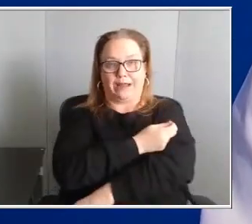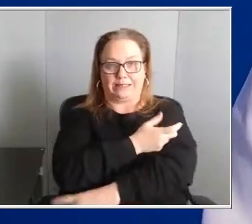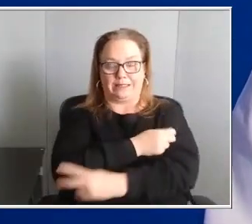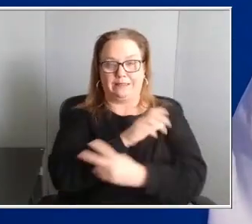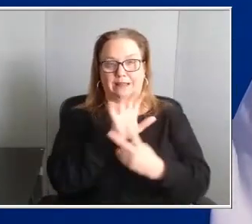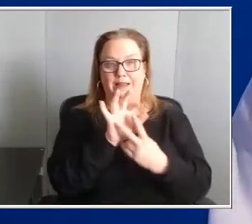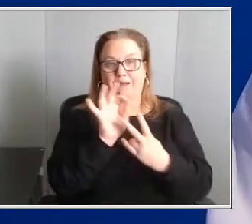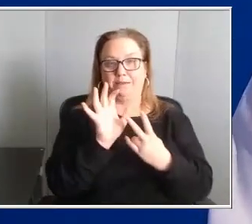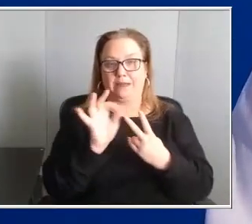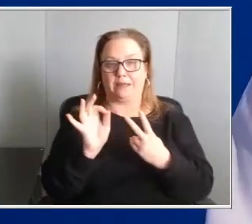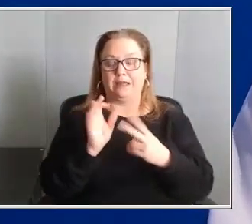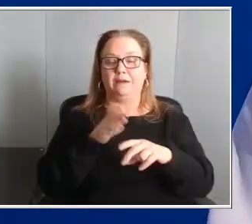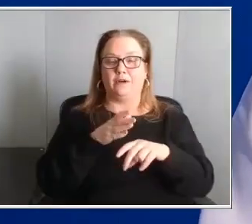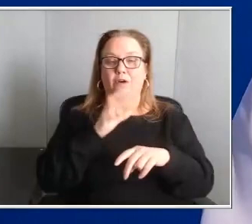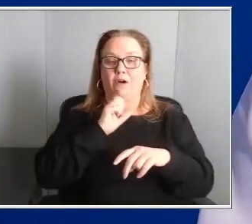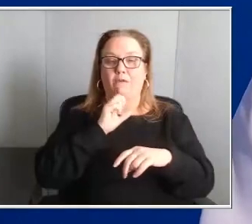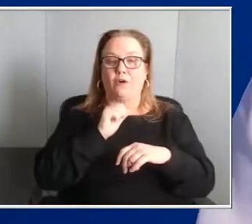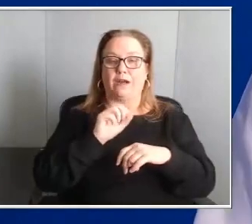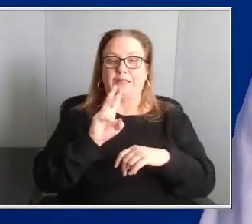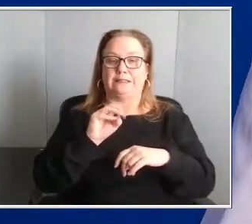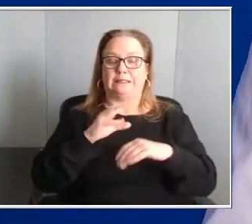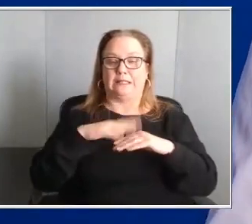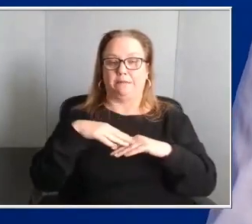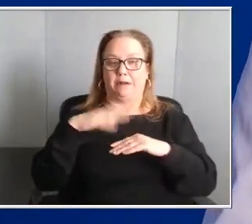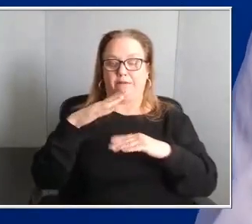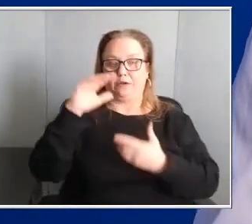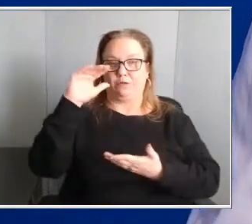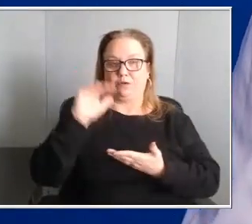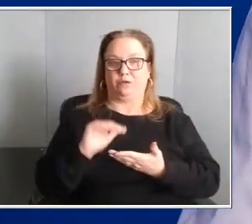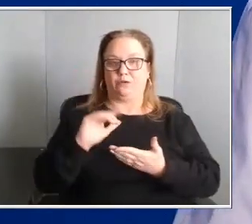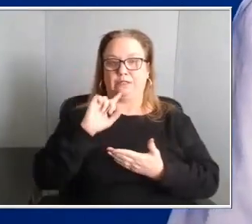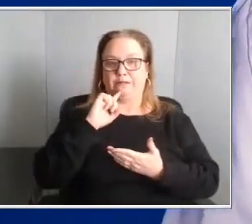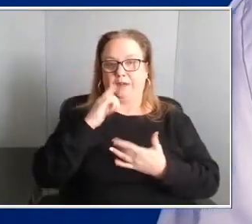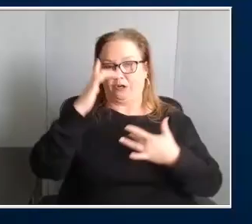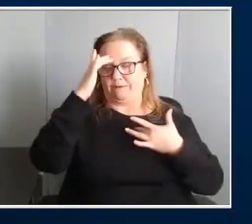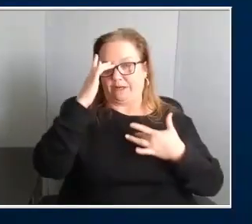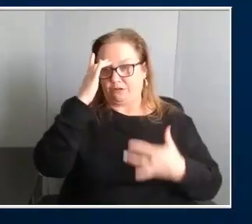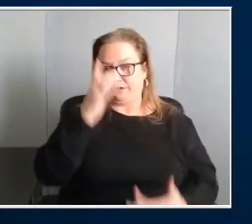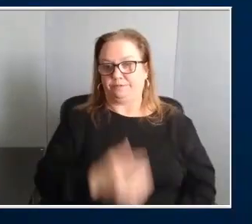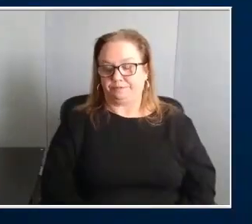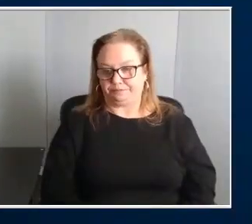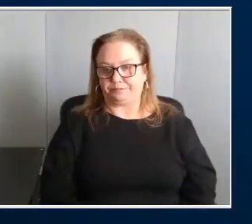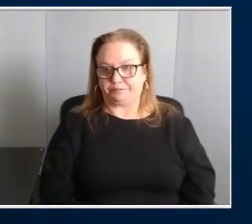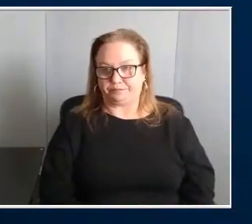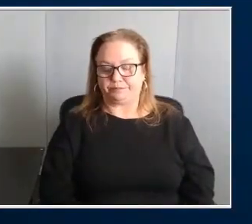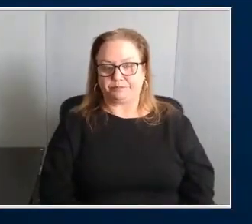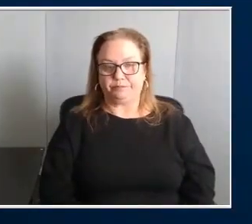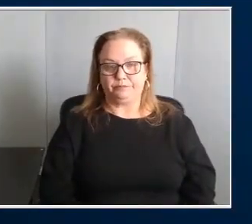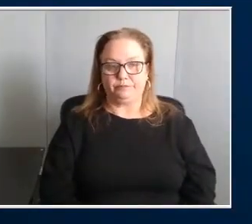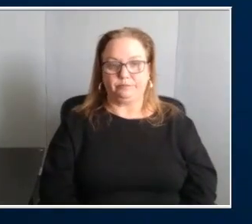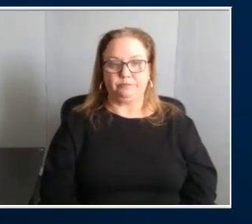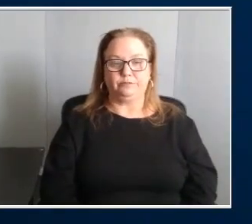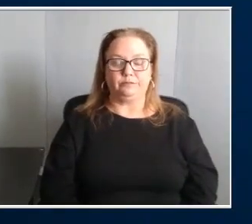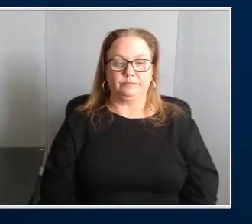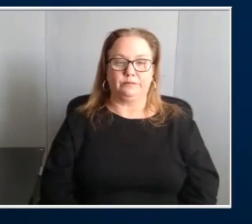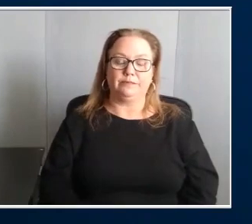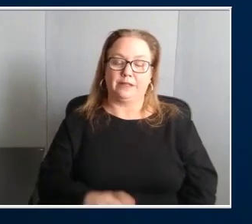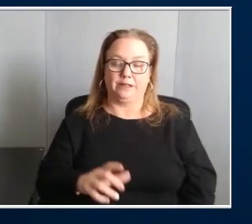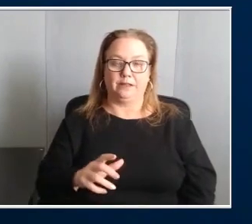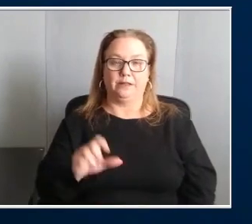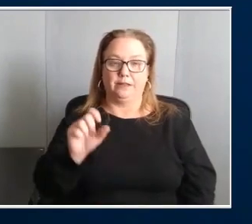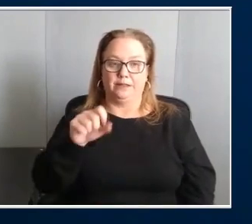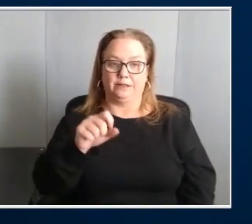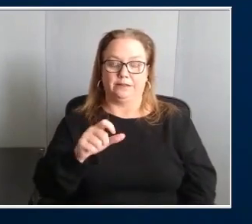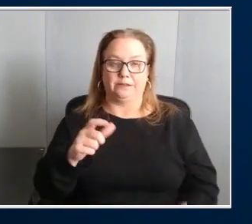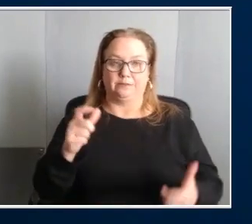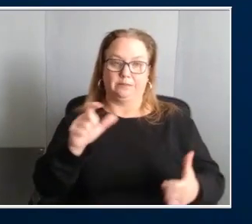especially if you're over 60, to help reduce that chance of severe infection. I think this is approximately a very big deal, Hawk, because